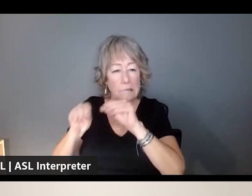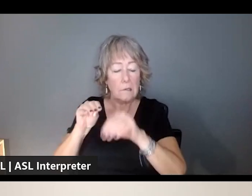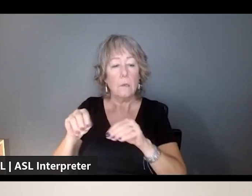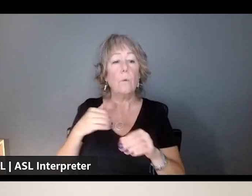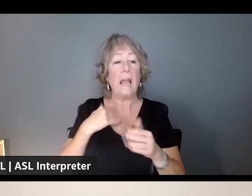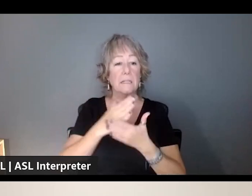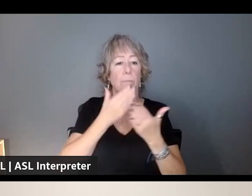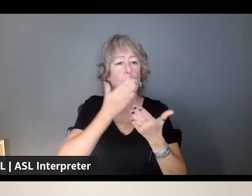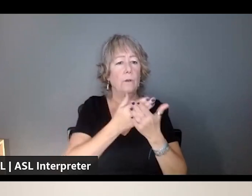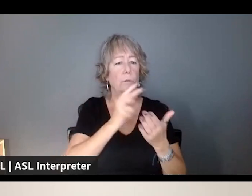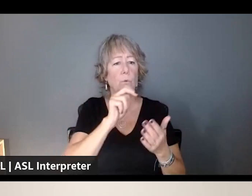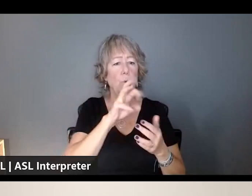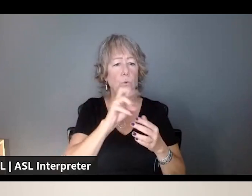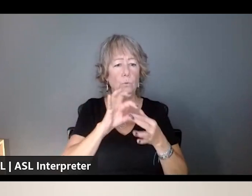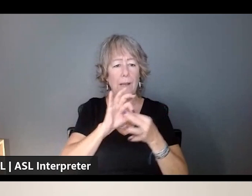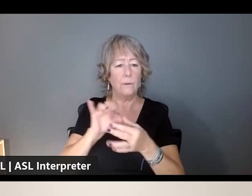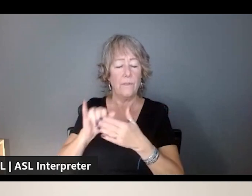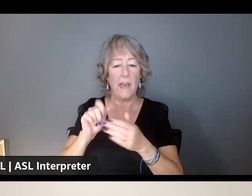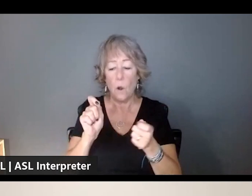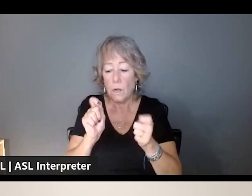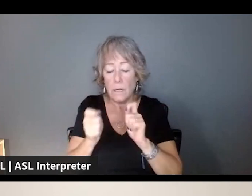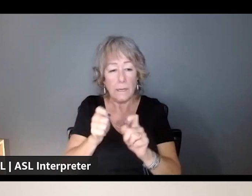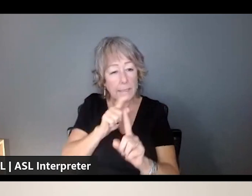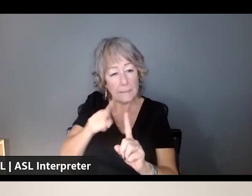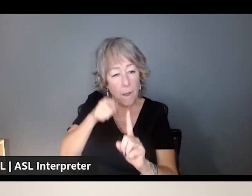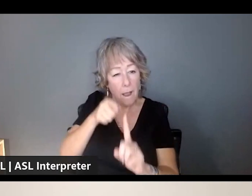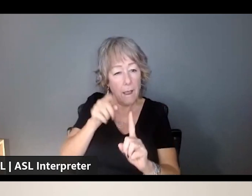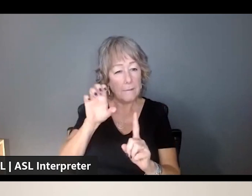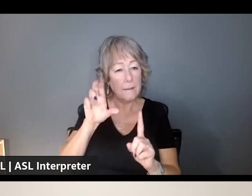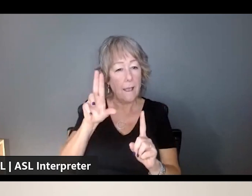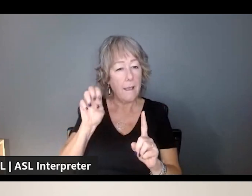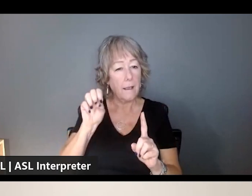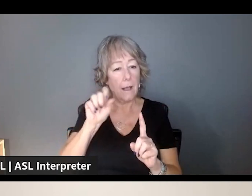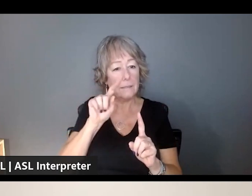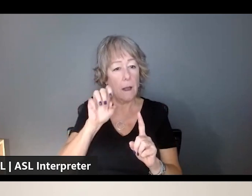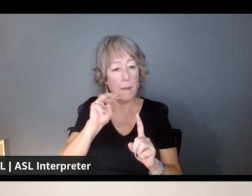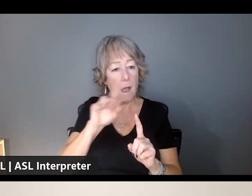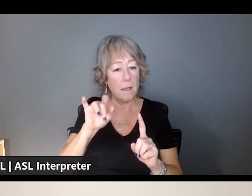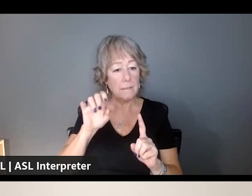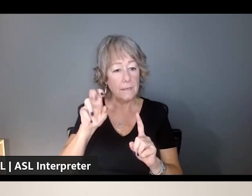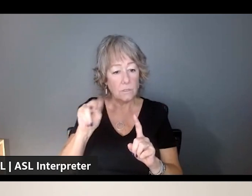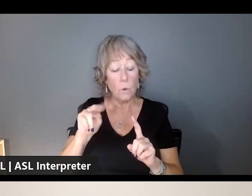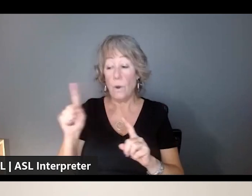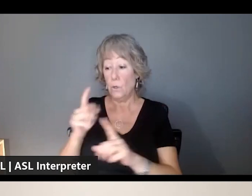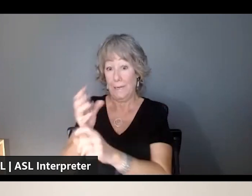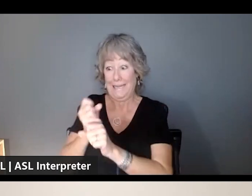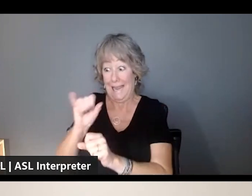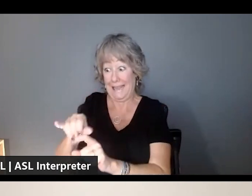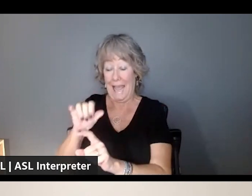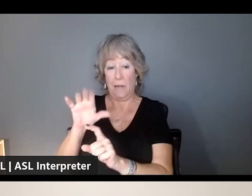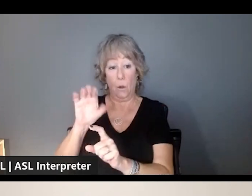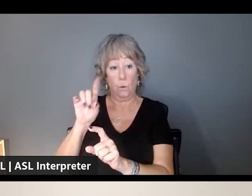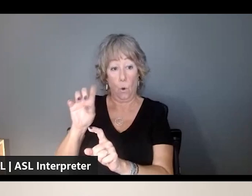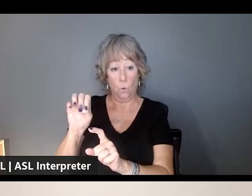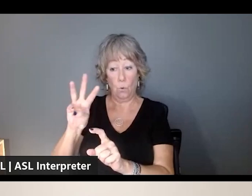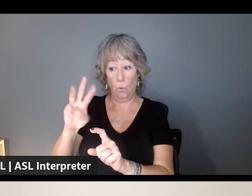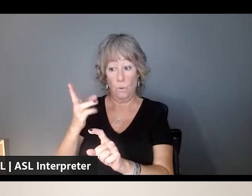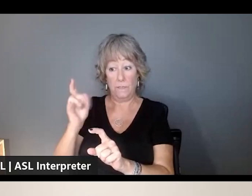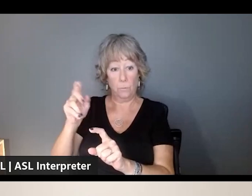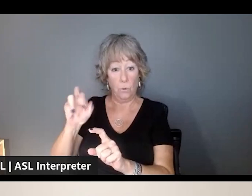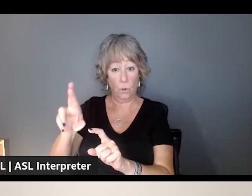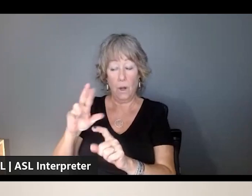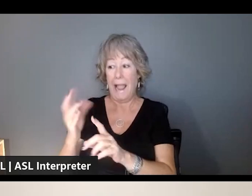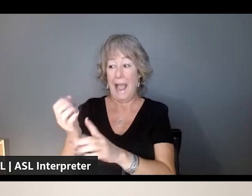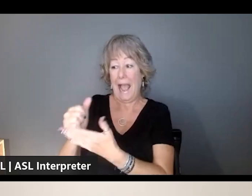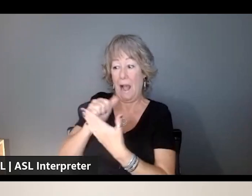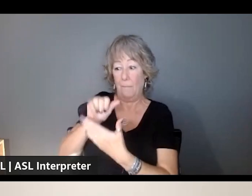customization back a couple weeks ago, where you can actually take Amazon Code Whisperer and help it know you and your